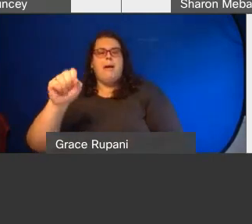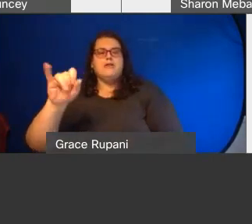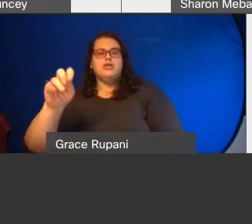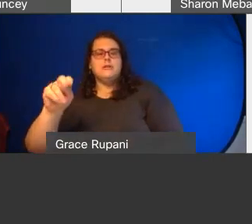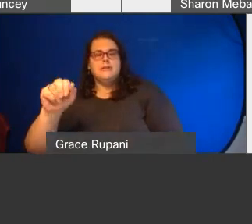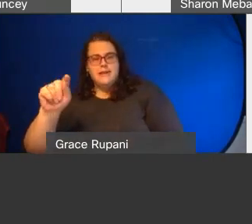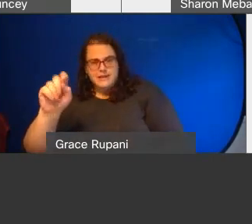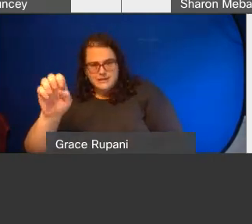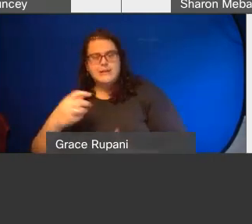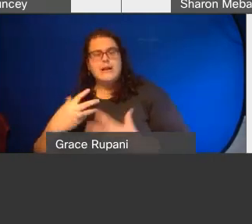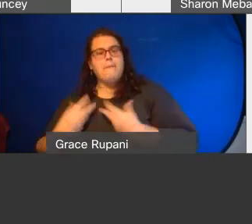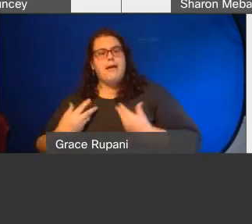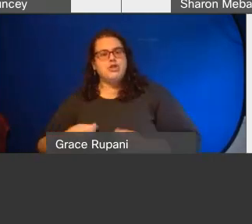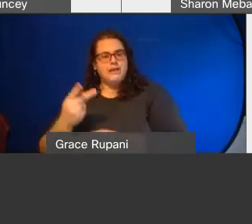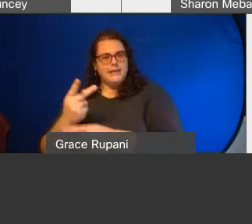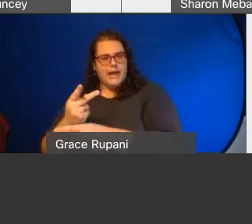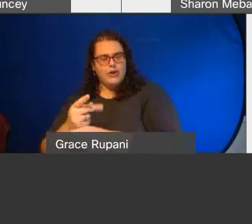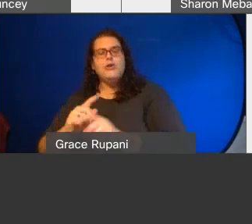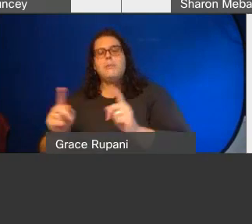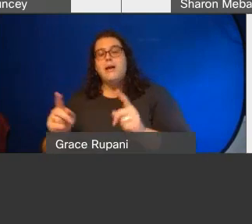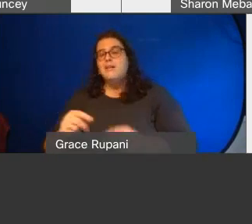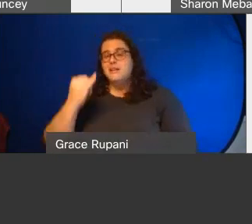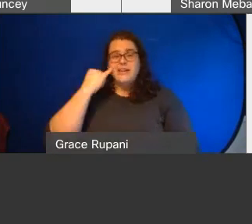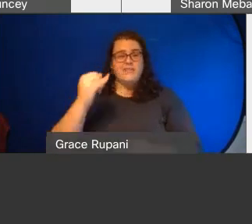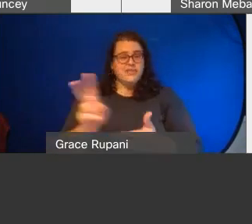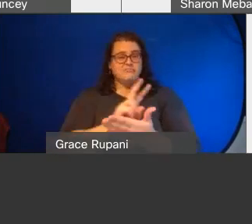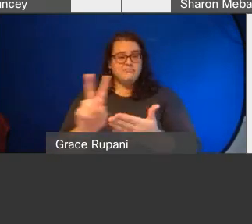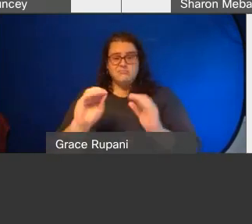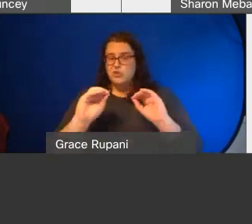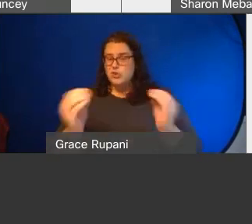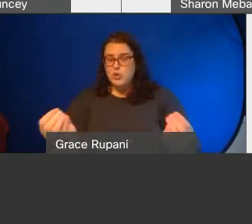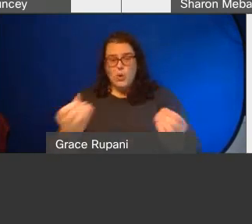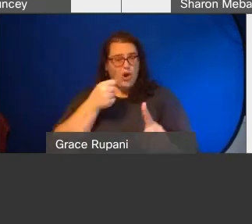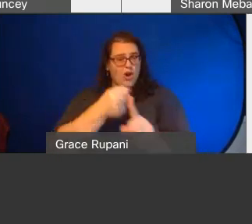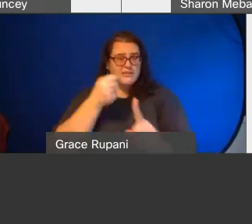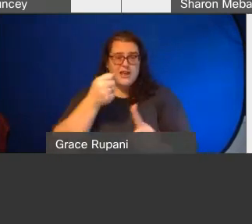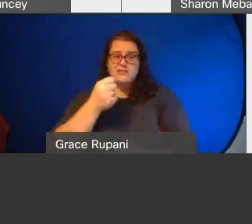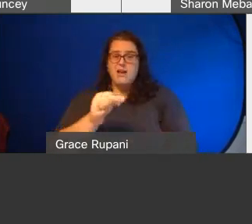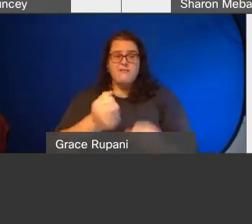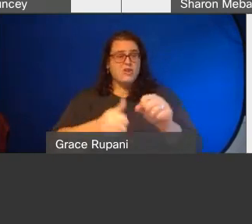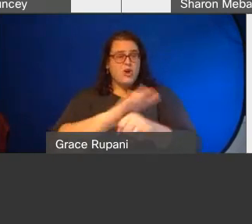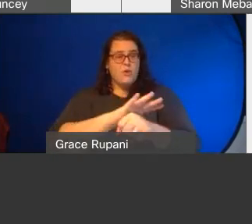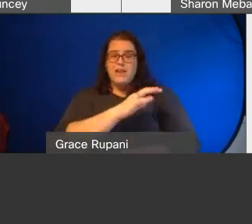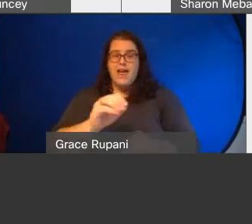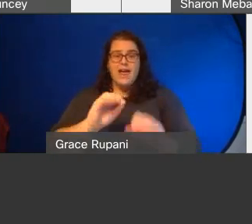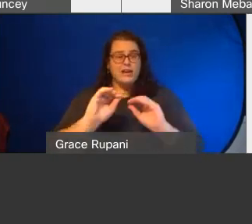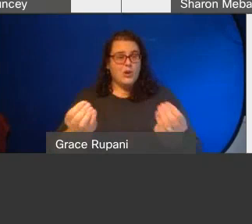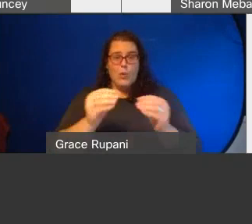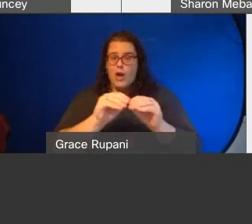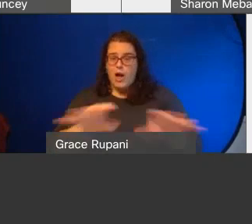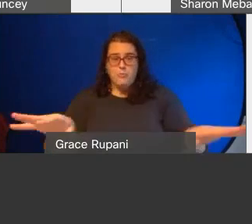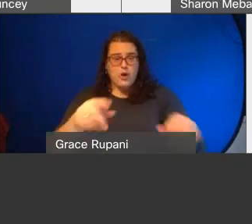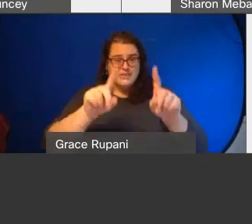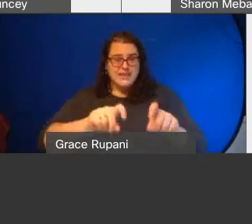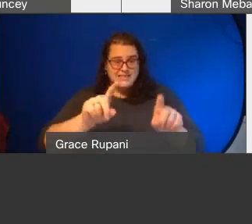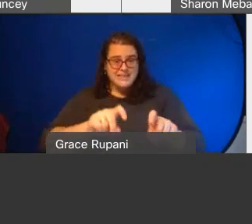of COVID-19 cases in the last 14 days and the facility is not currently conducting outbreak testing, it is less restrictive